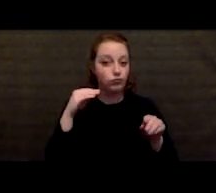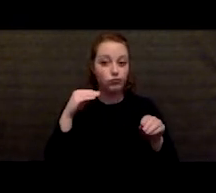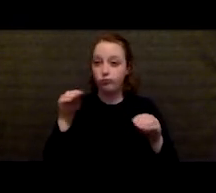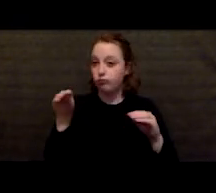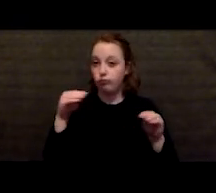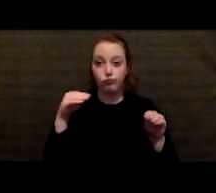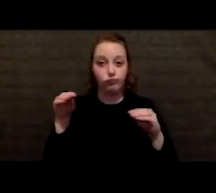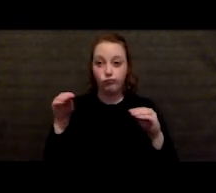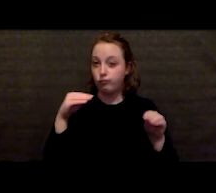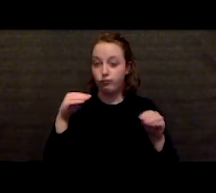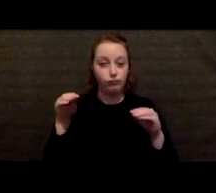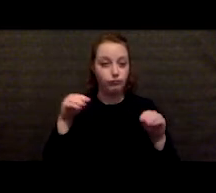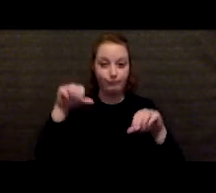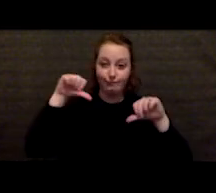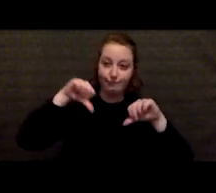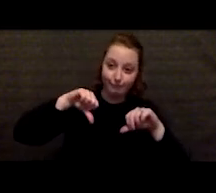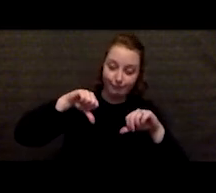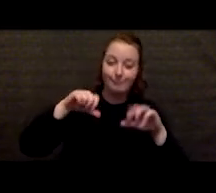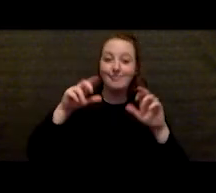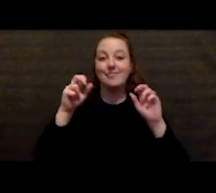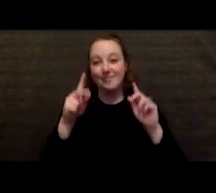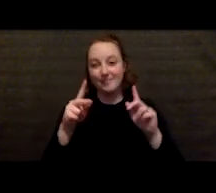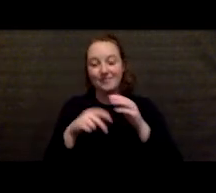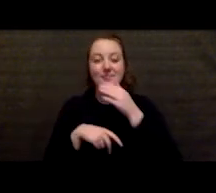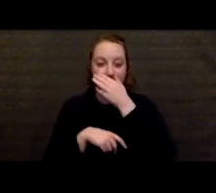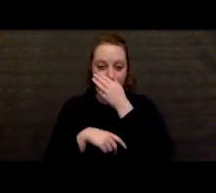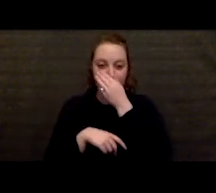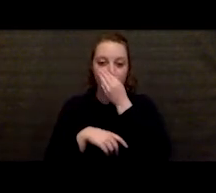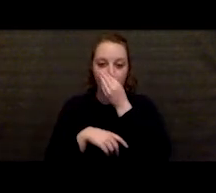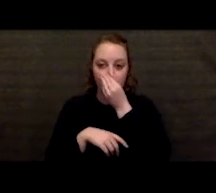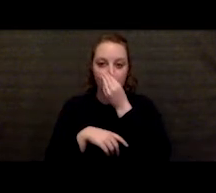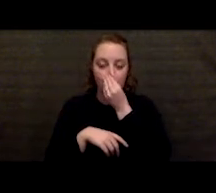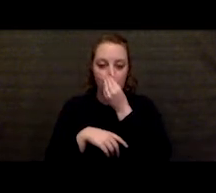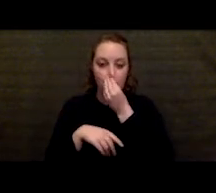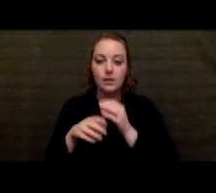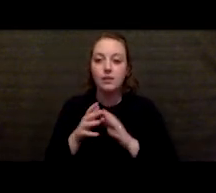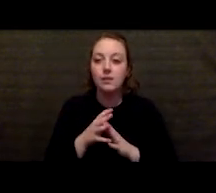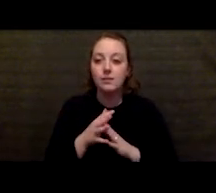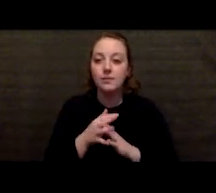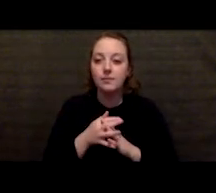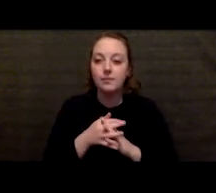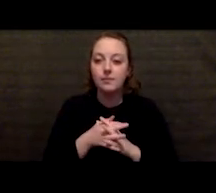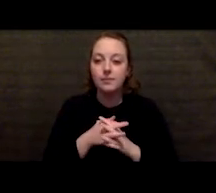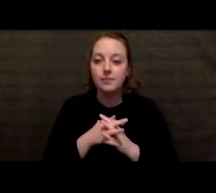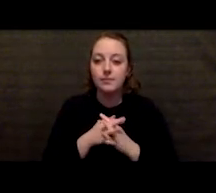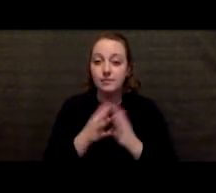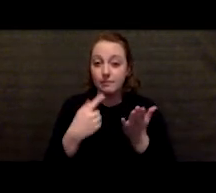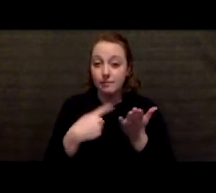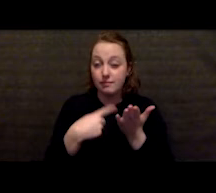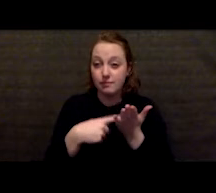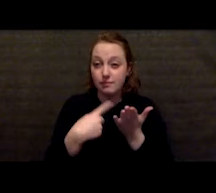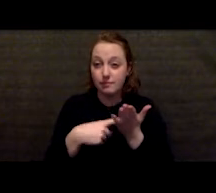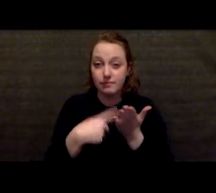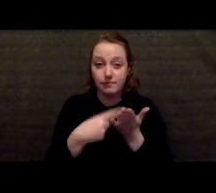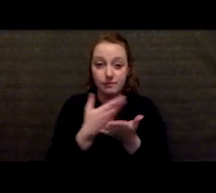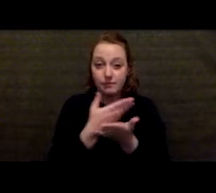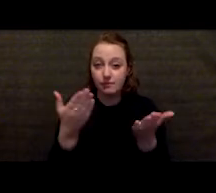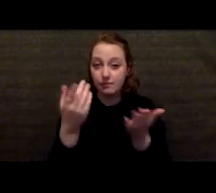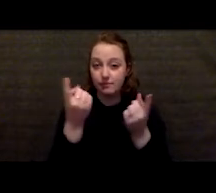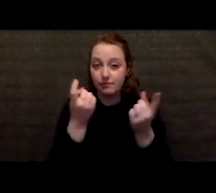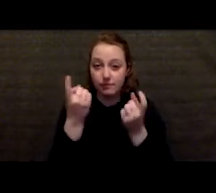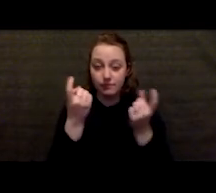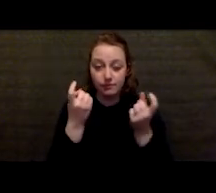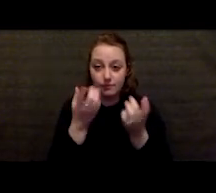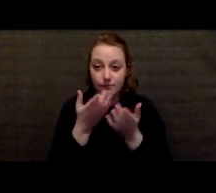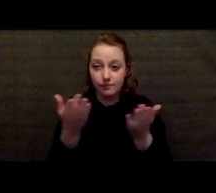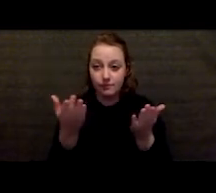no. I see a thumb down. Okay. Does anyone want to talk about that at all, or ask any questions